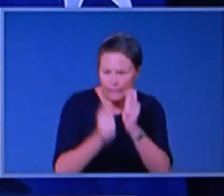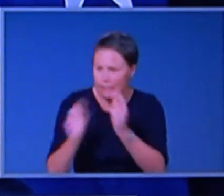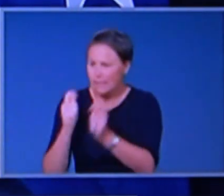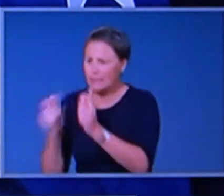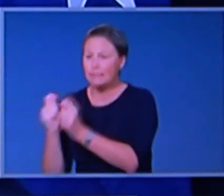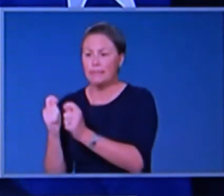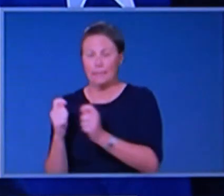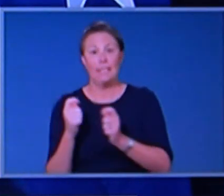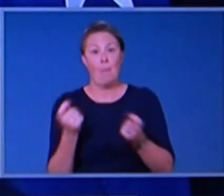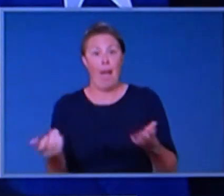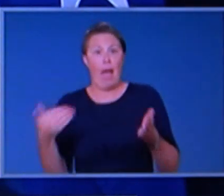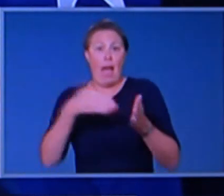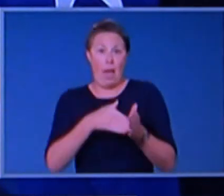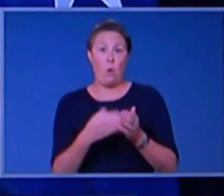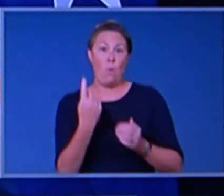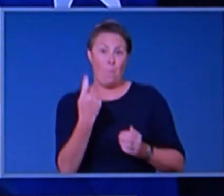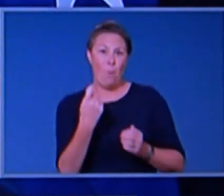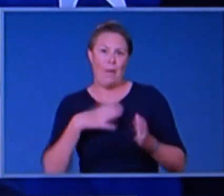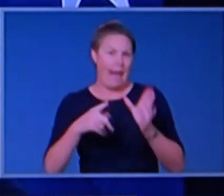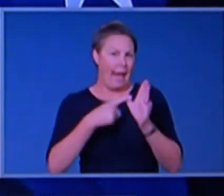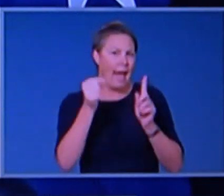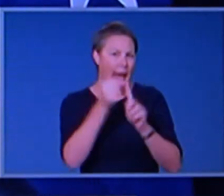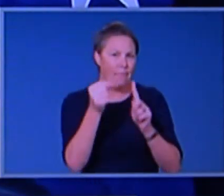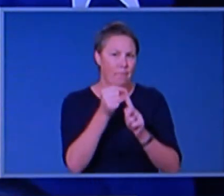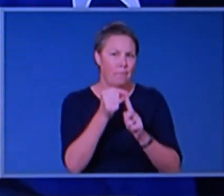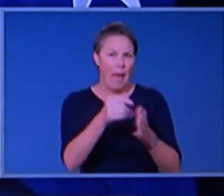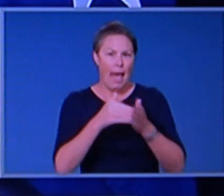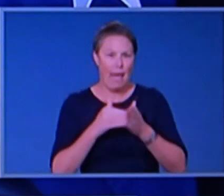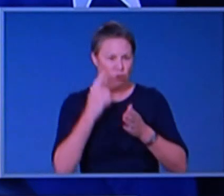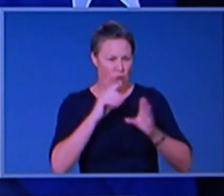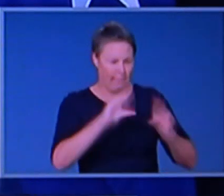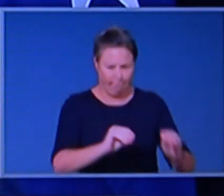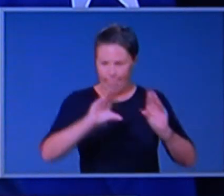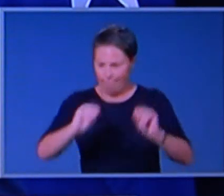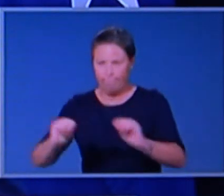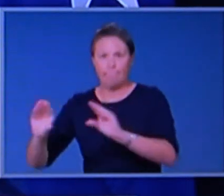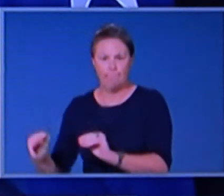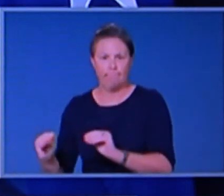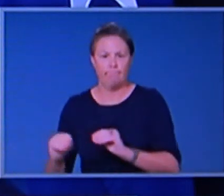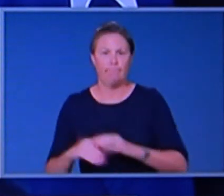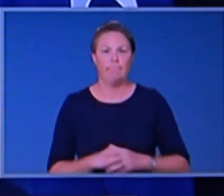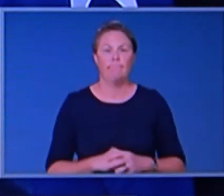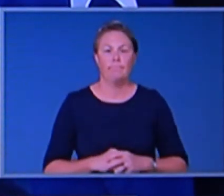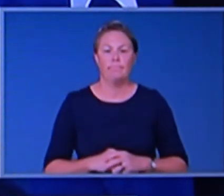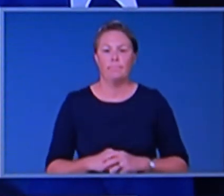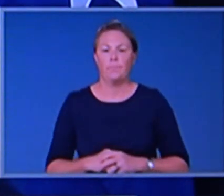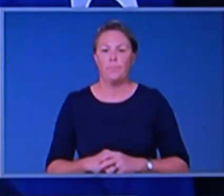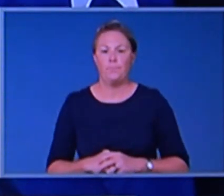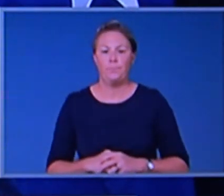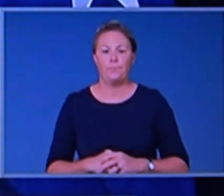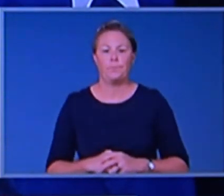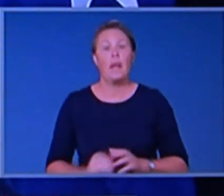response. And in today's modelling, what you'll see is the difference as you've moved through those different phases. The last set of modelling you